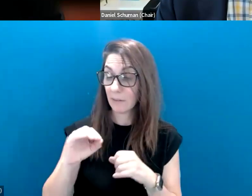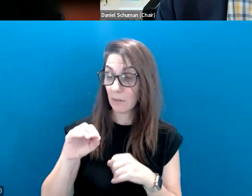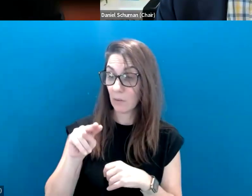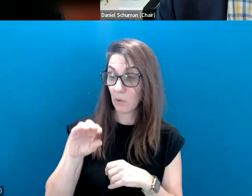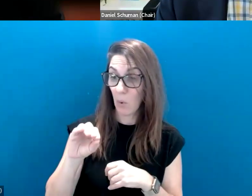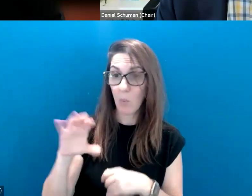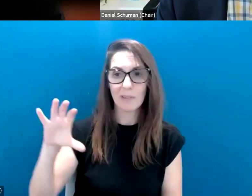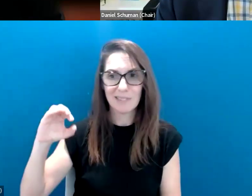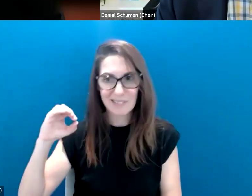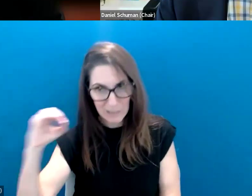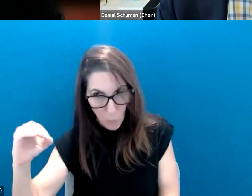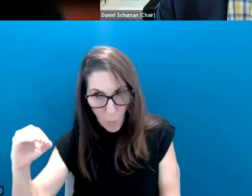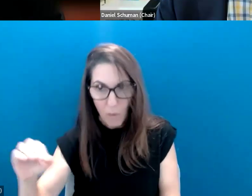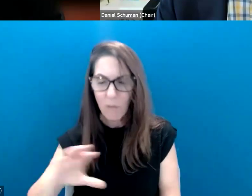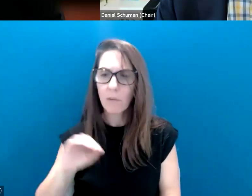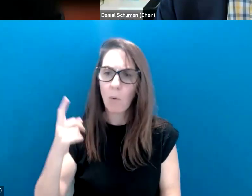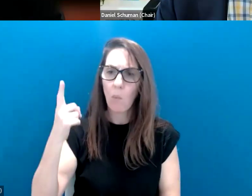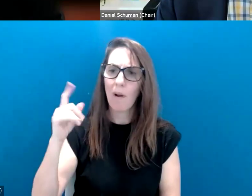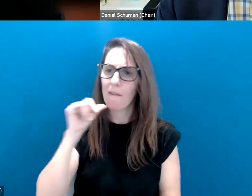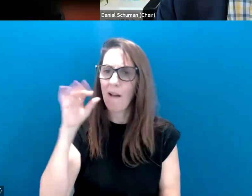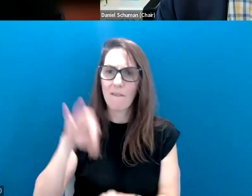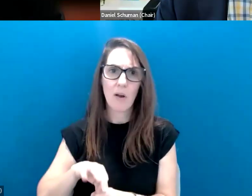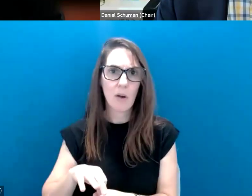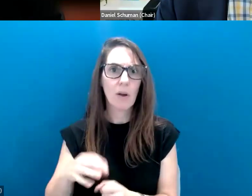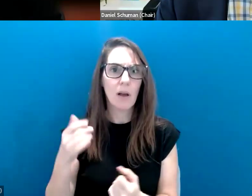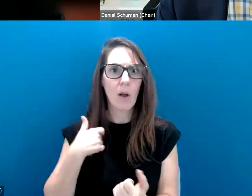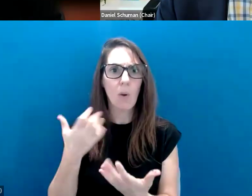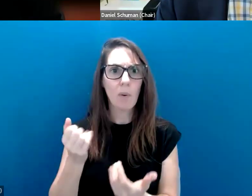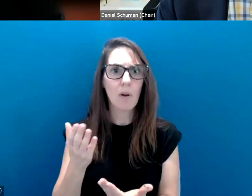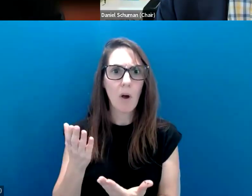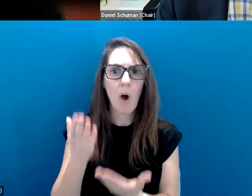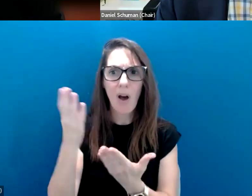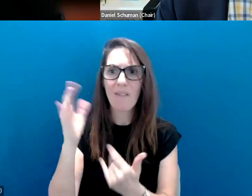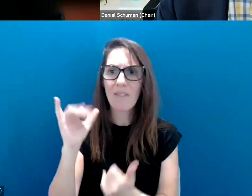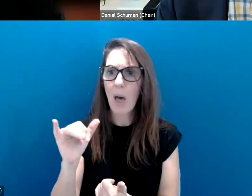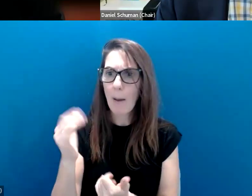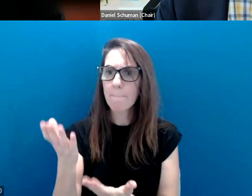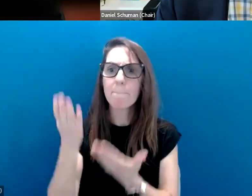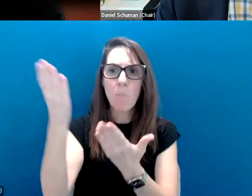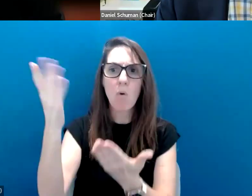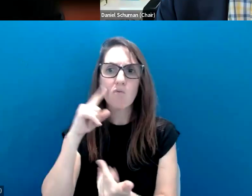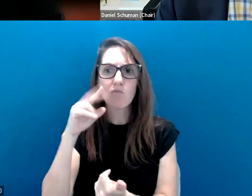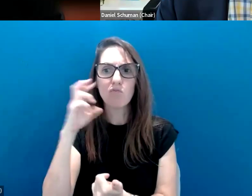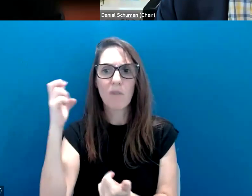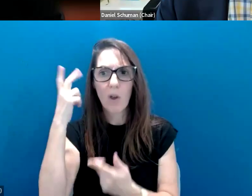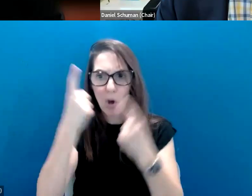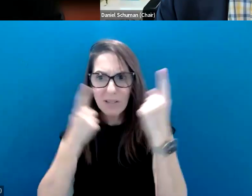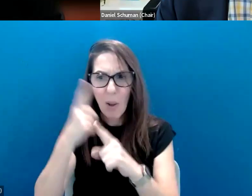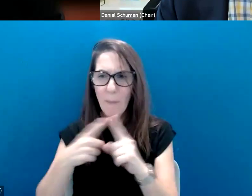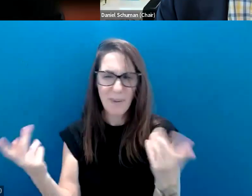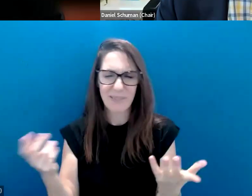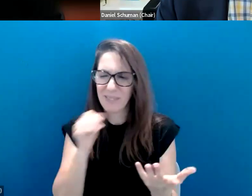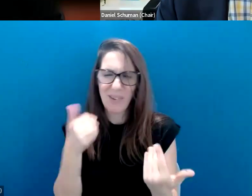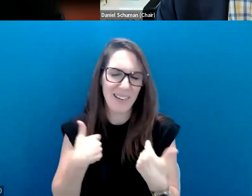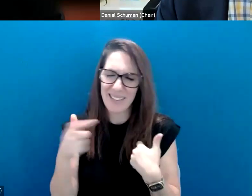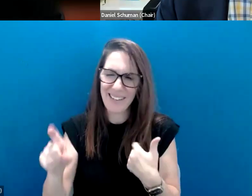That's correct. I would offer for a motion to reconsider, but I don't think we need to be that much of a that much fun. But